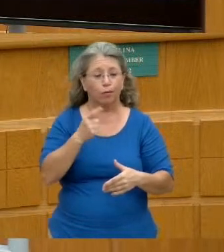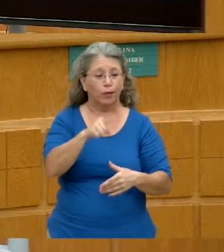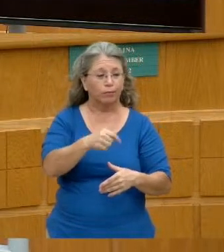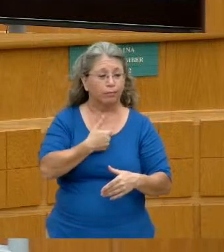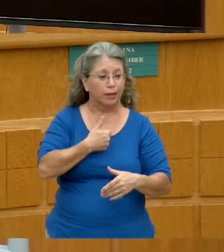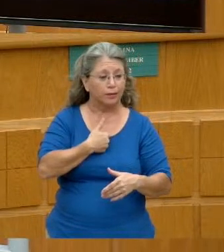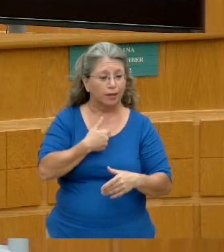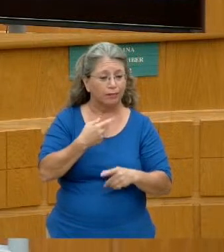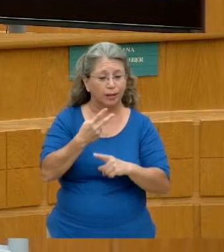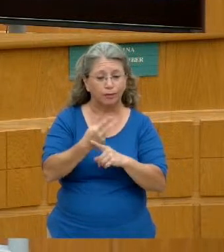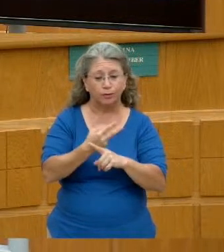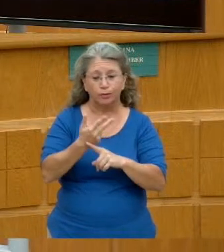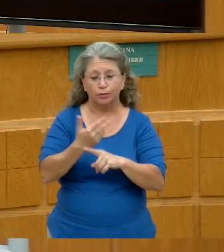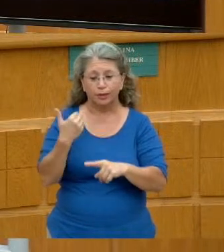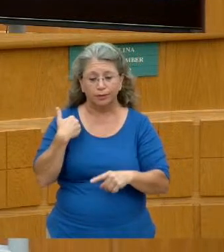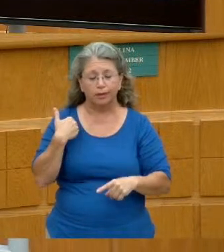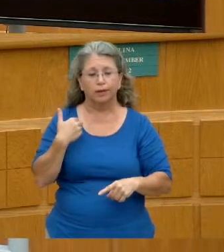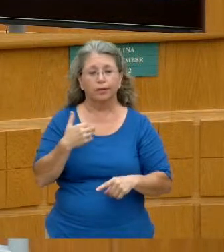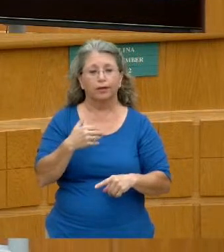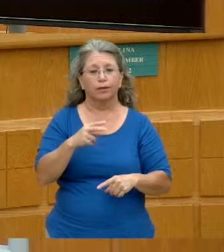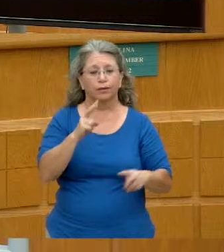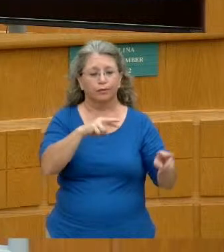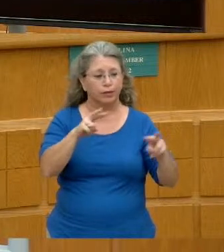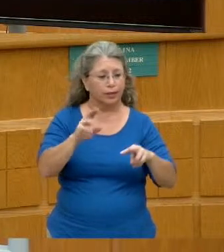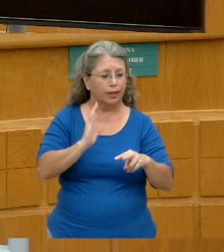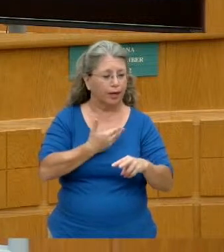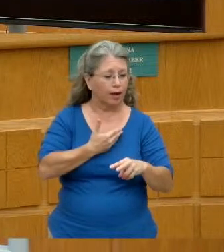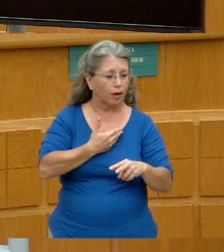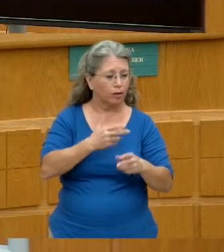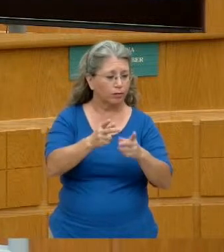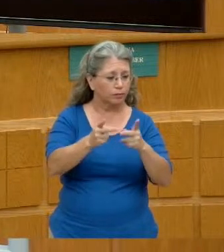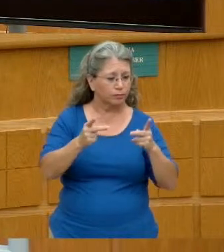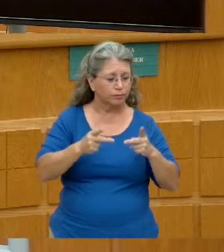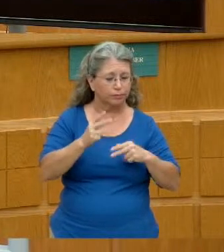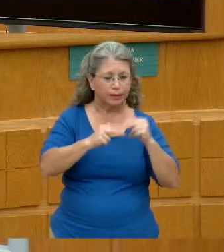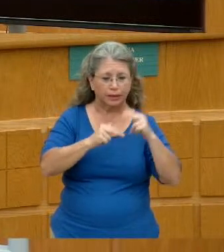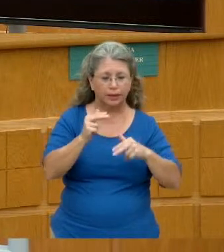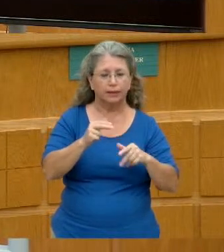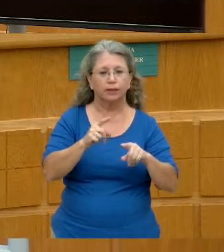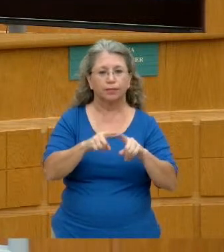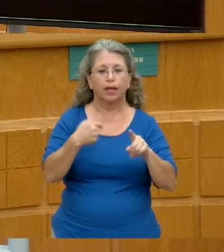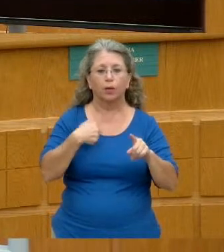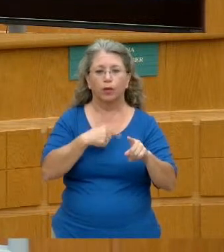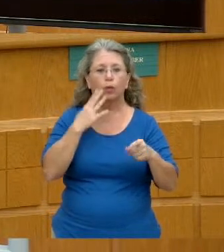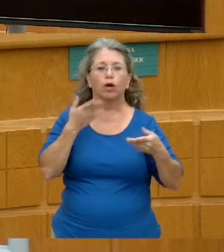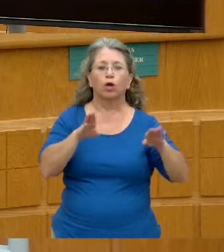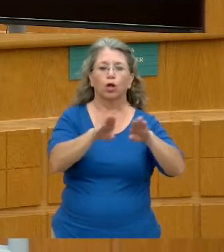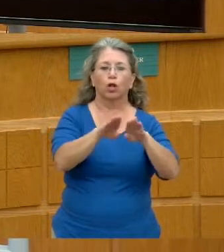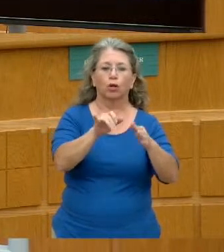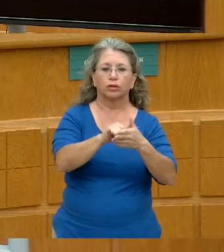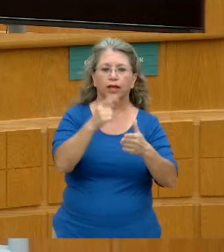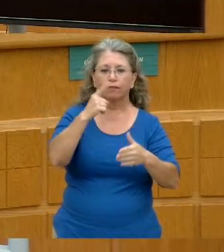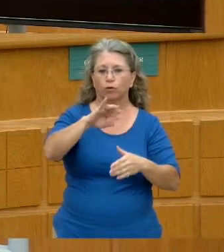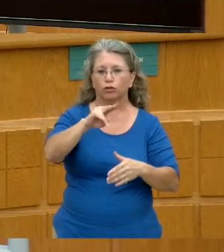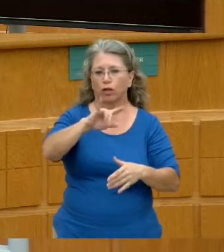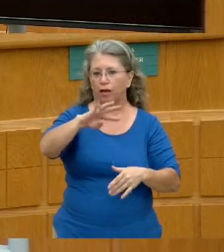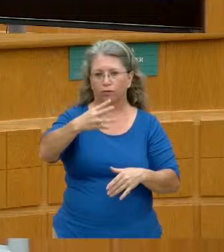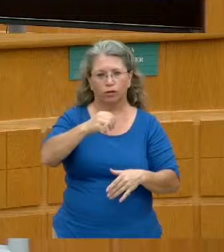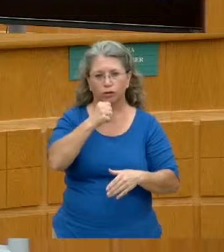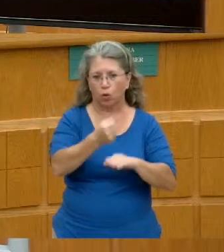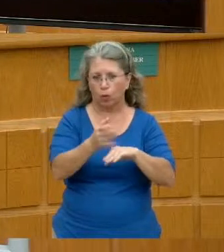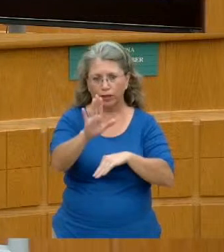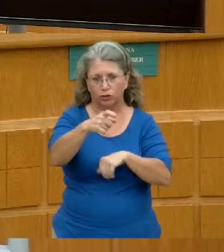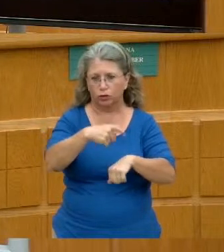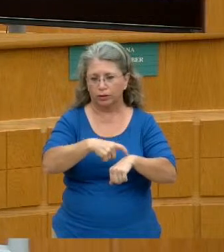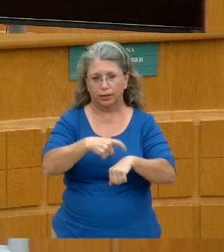ago looking at our facilities, but we're going to close that facility. And so don't waste your time driving up there because it's a good,